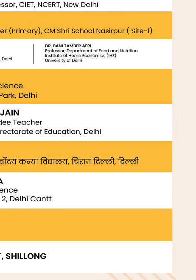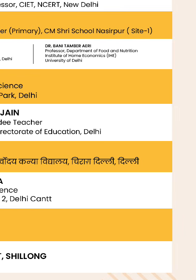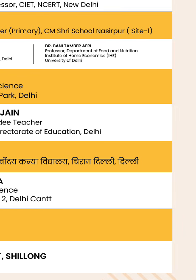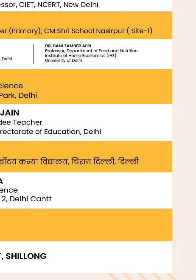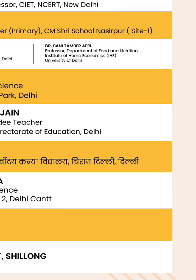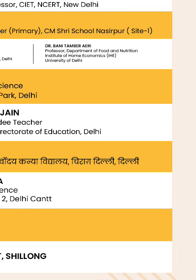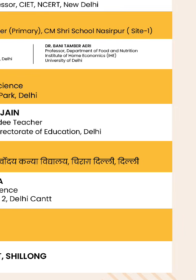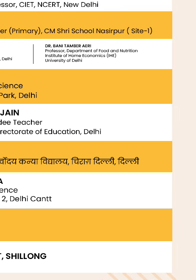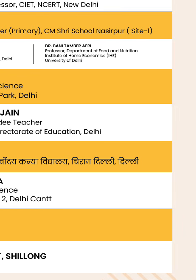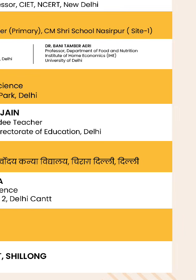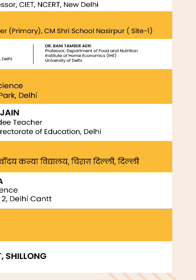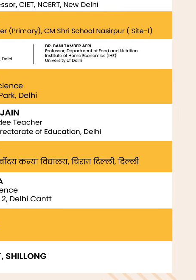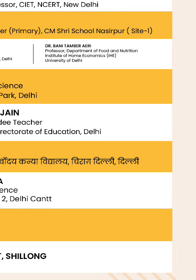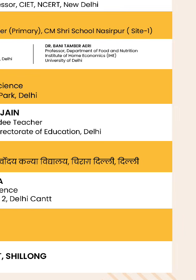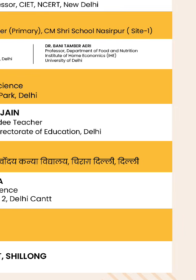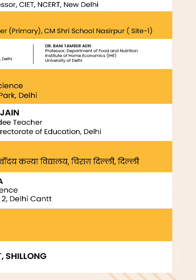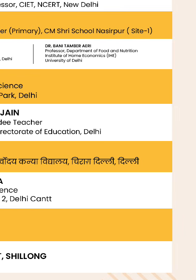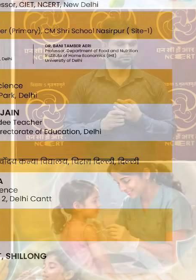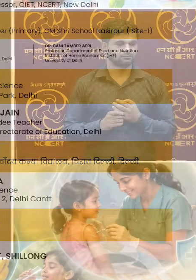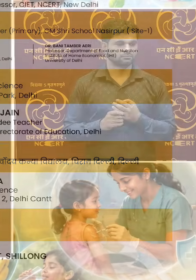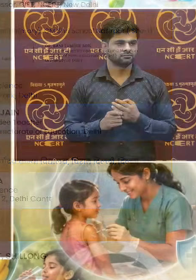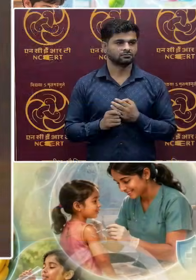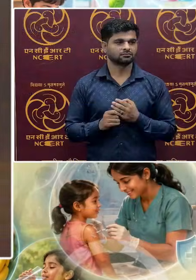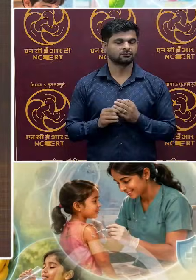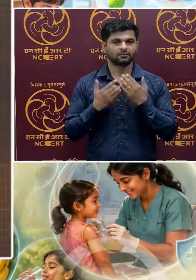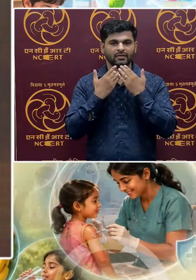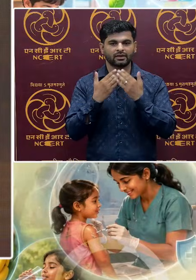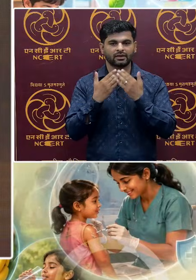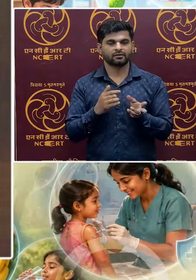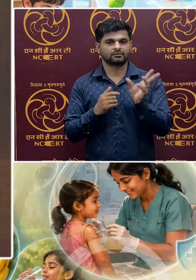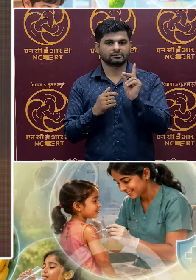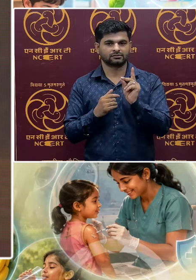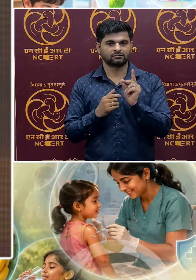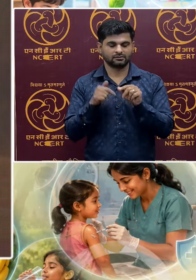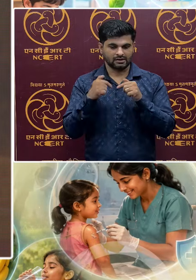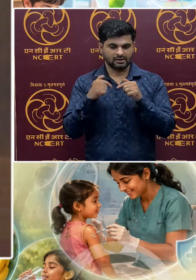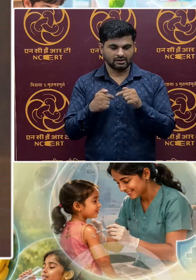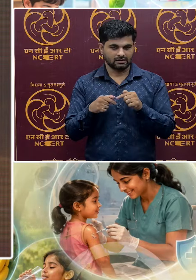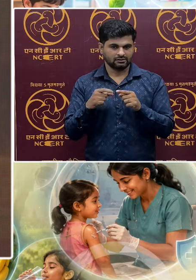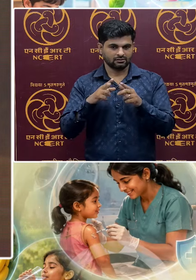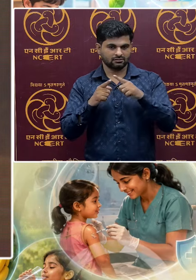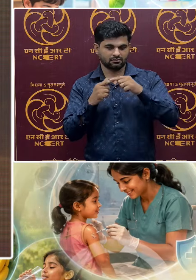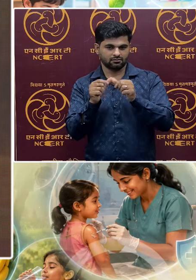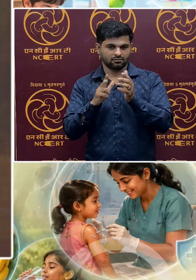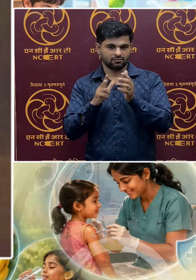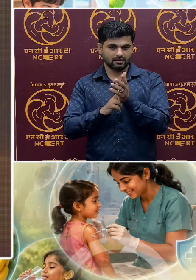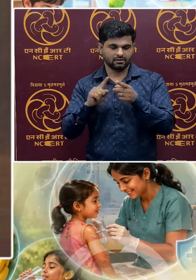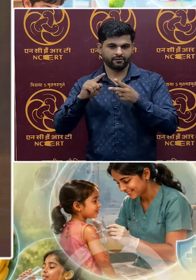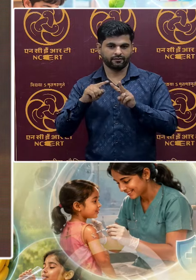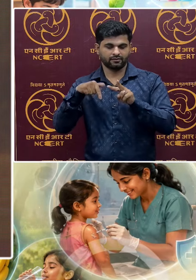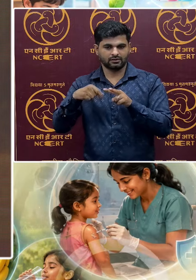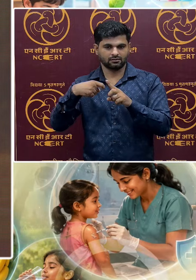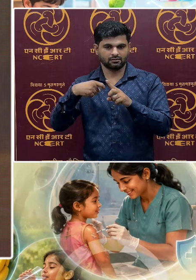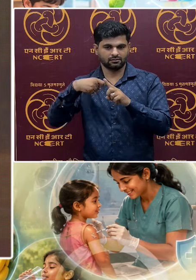stage of growth and change, part 2. Thank you once again, and I'm Tanvi Khurana, and now I really